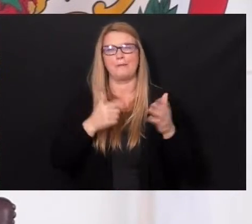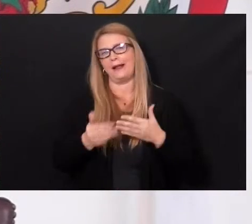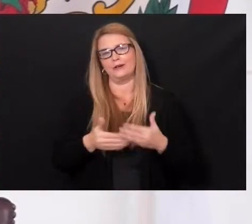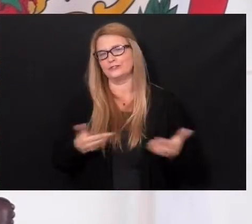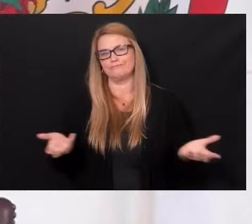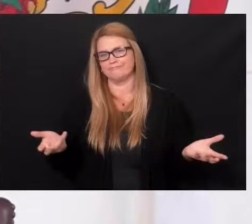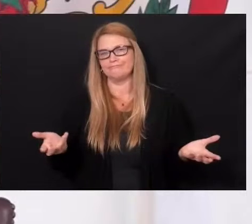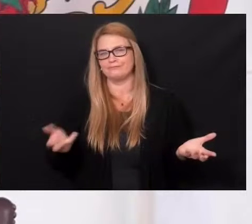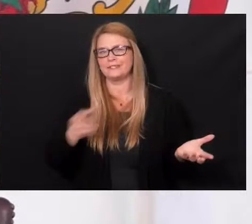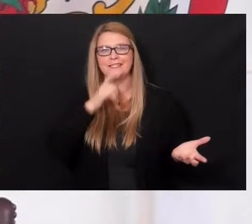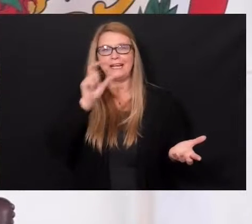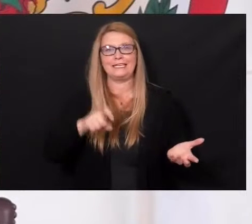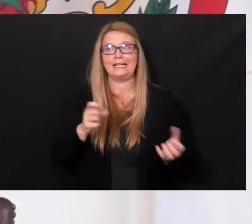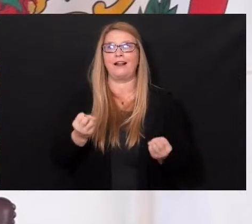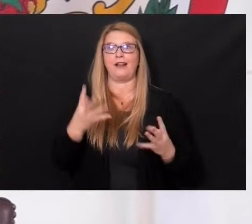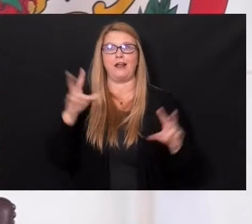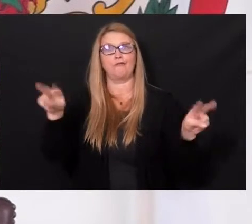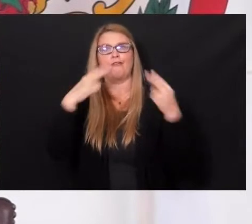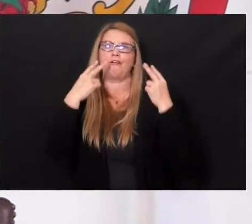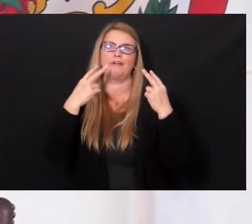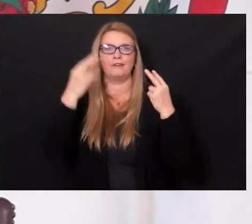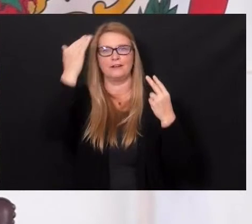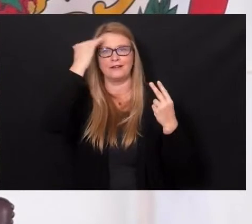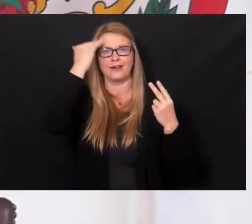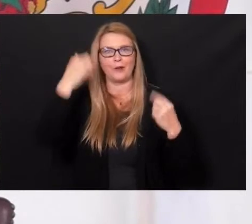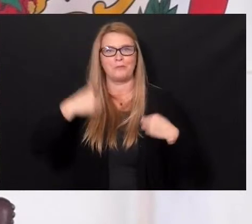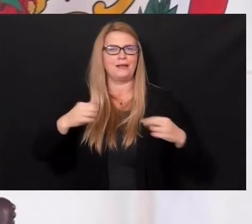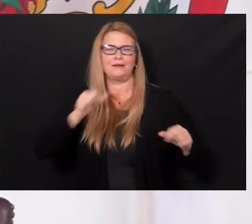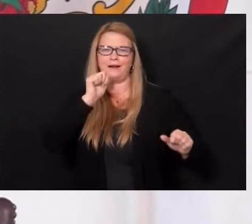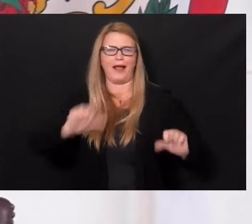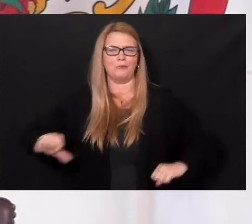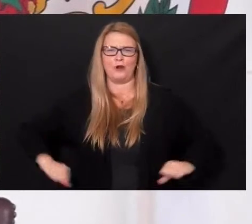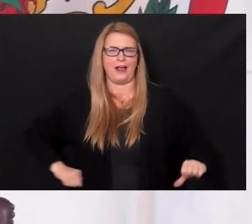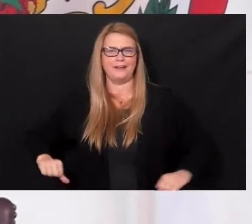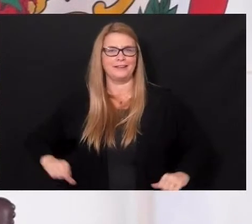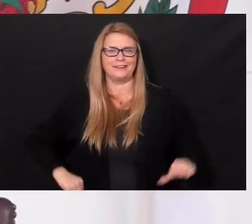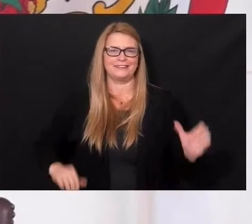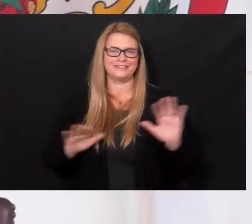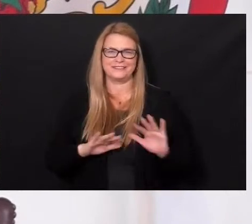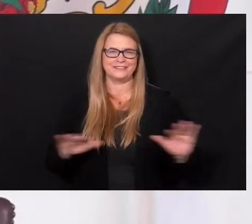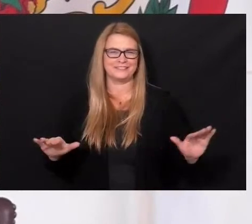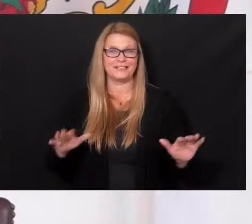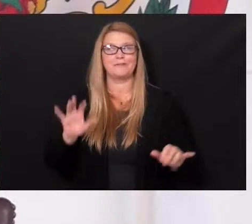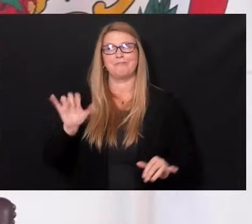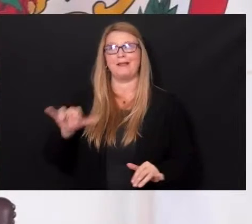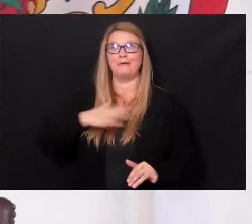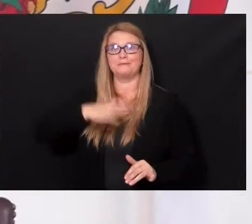He didn't need a bunch of credit. Really and truly, that was my dad. So,